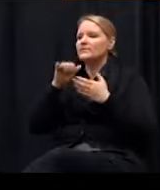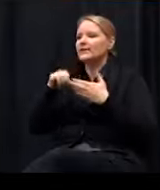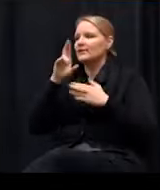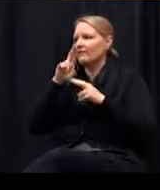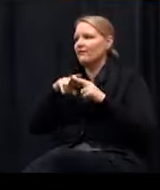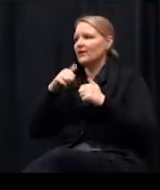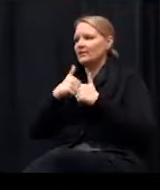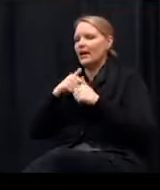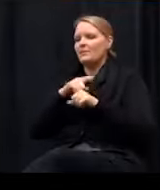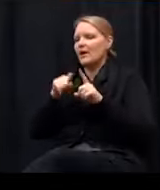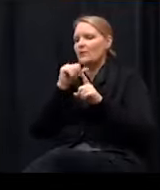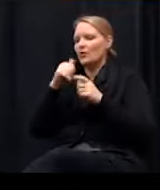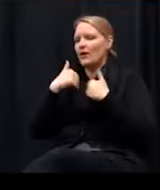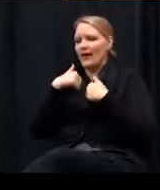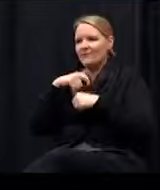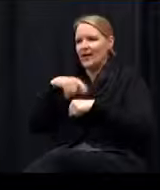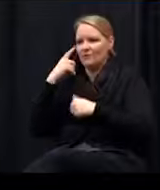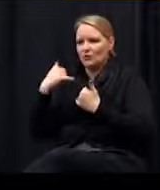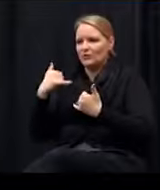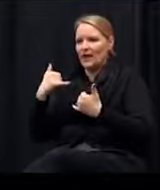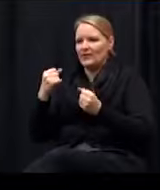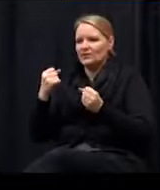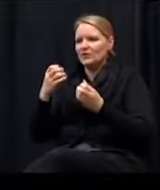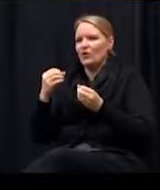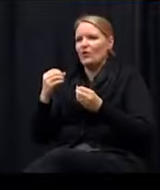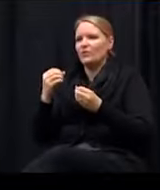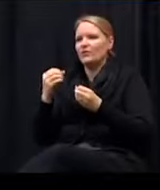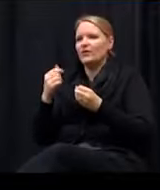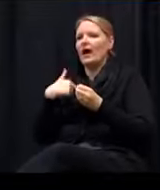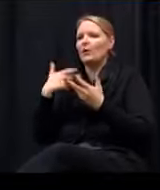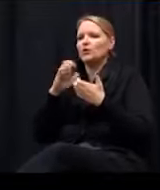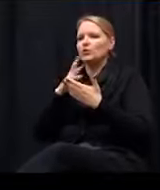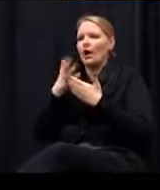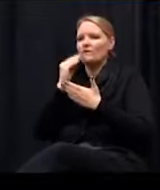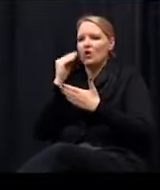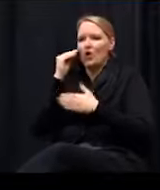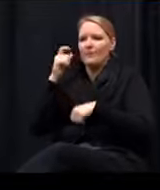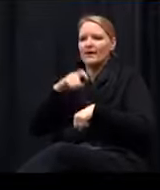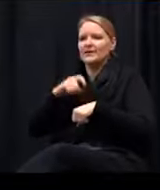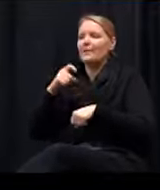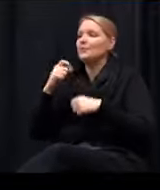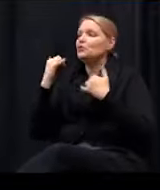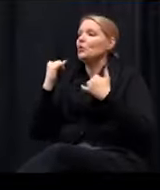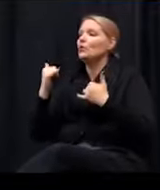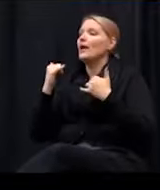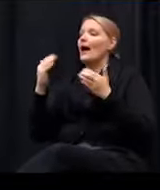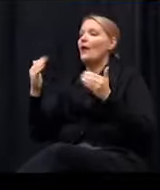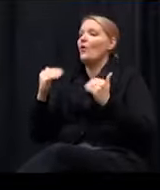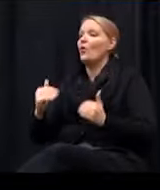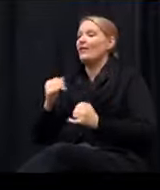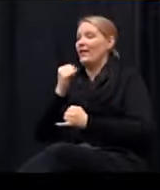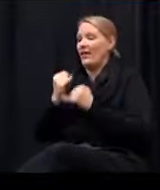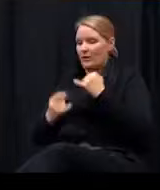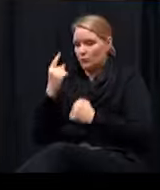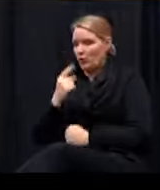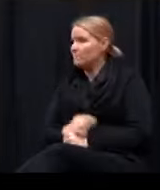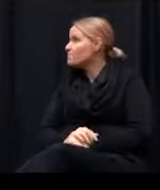not going to do that today. Sorry. I want you guys to get home on time. All right, so now we're on to the last